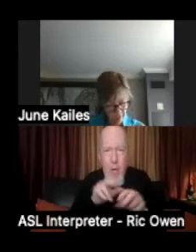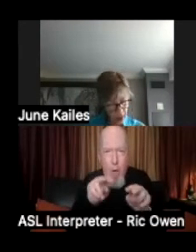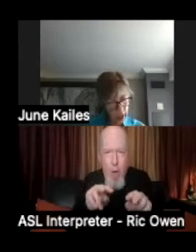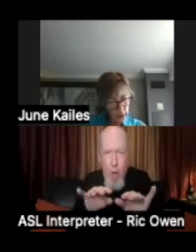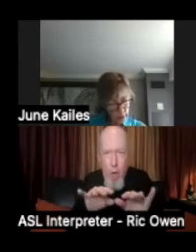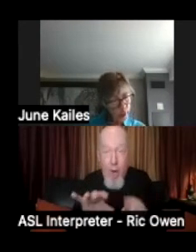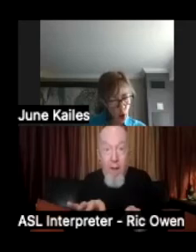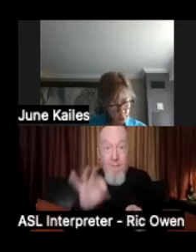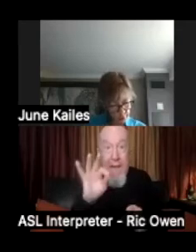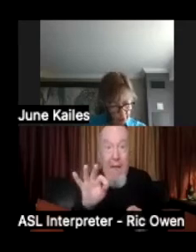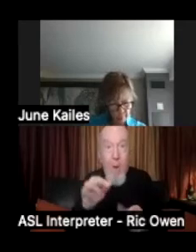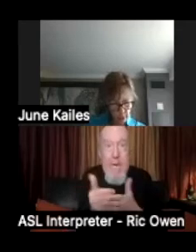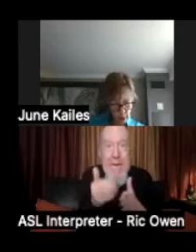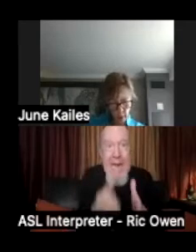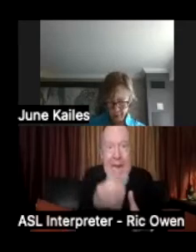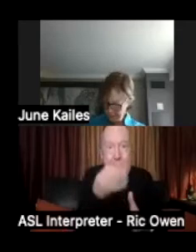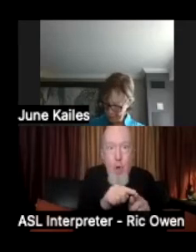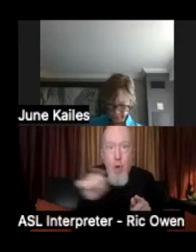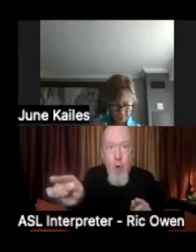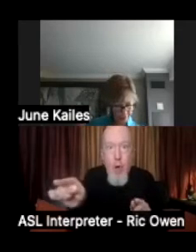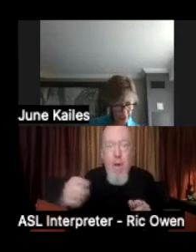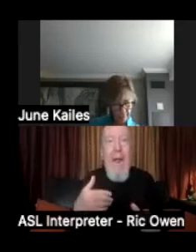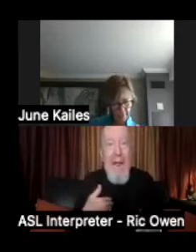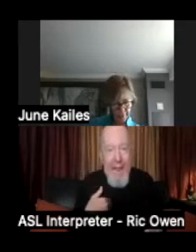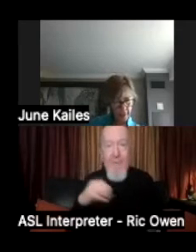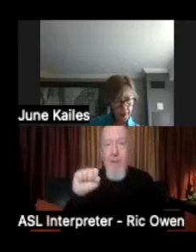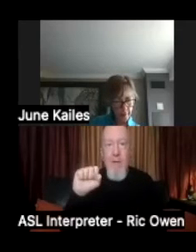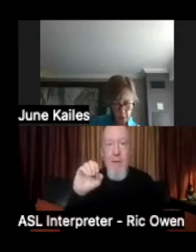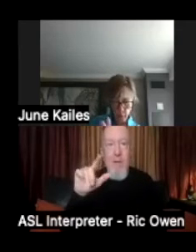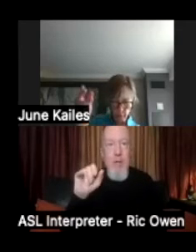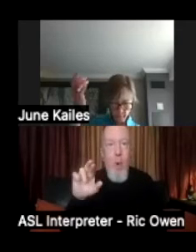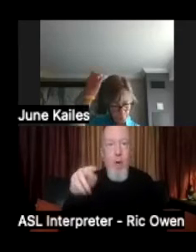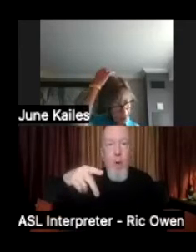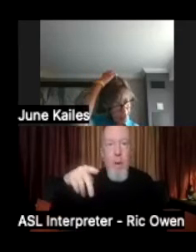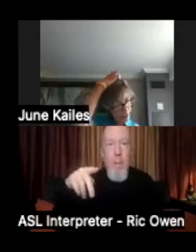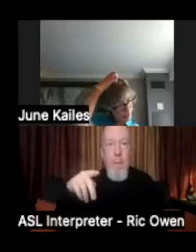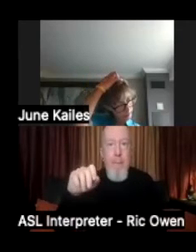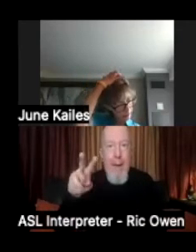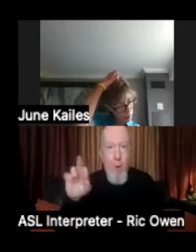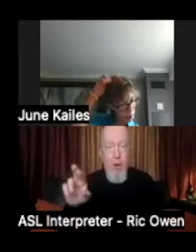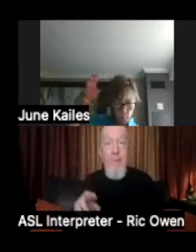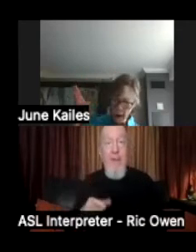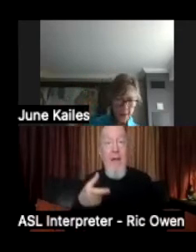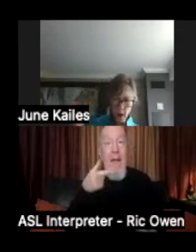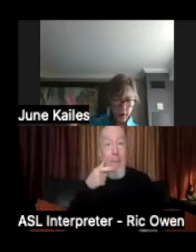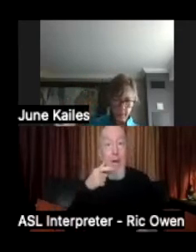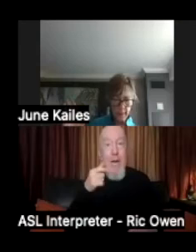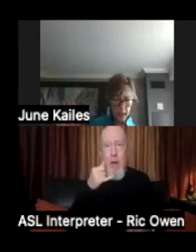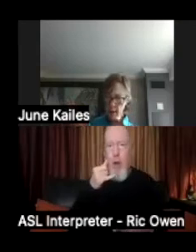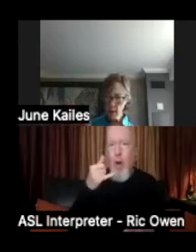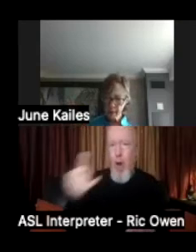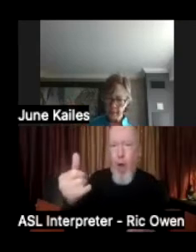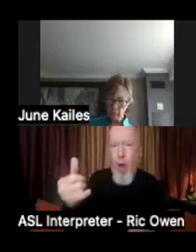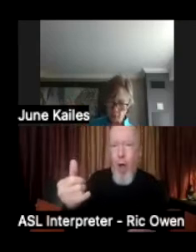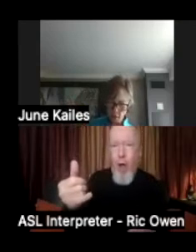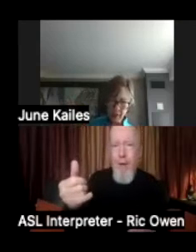roof. She called the neighbor, because I guess they had that data available, and the neighbor said, why are you calling me? I